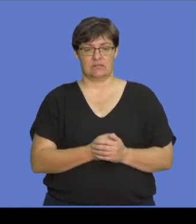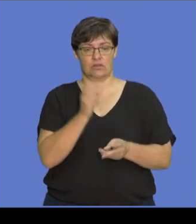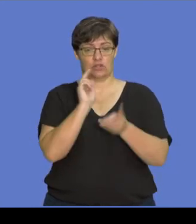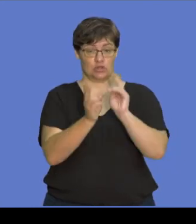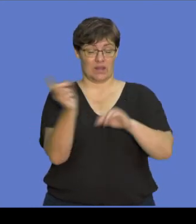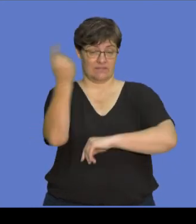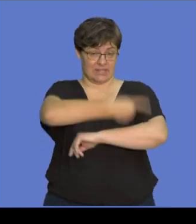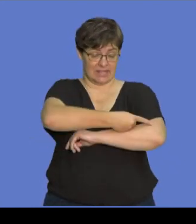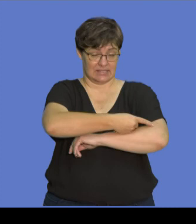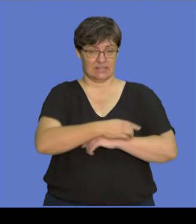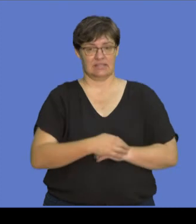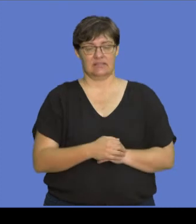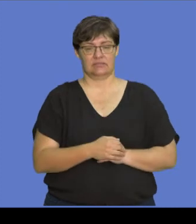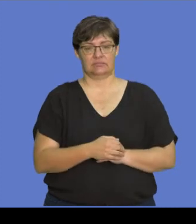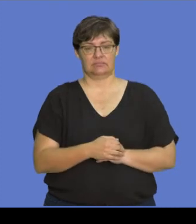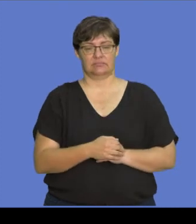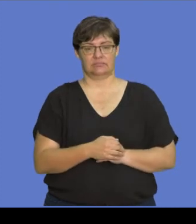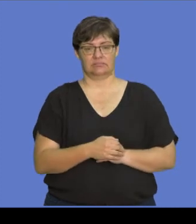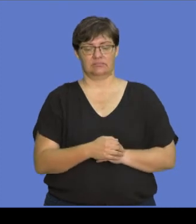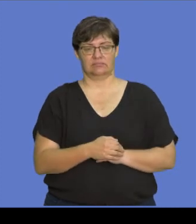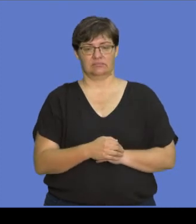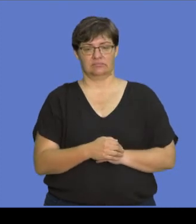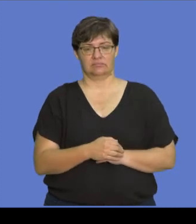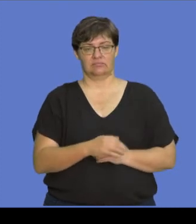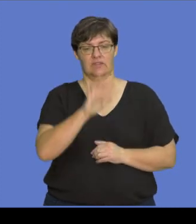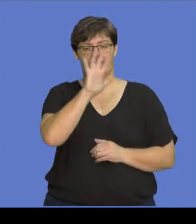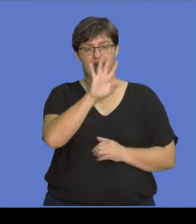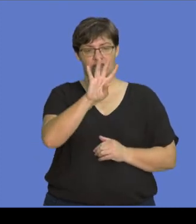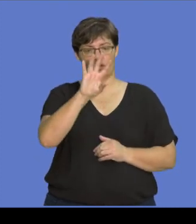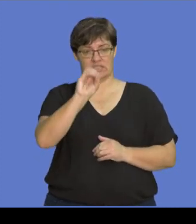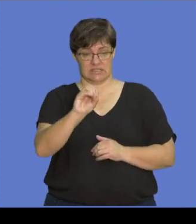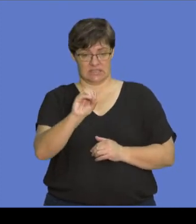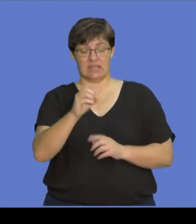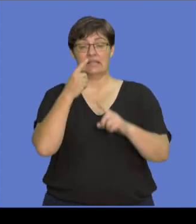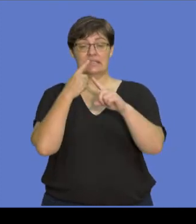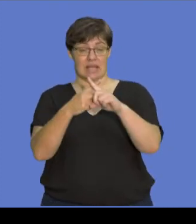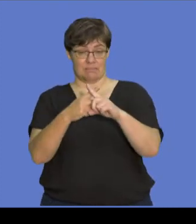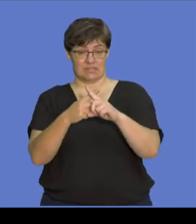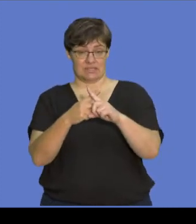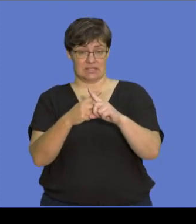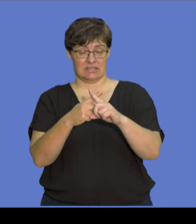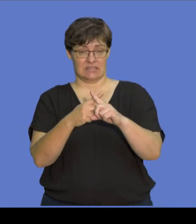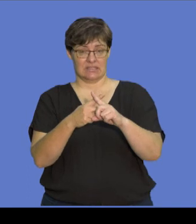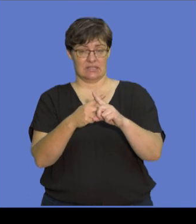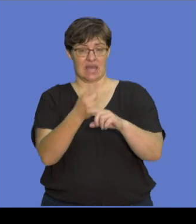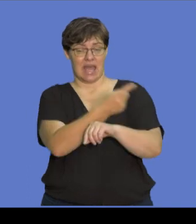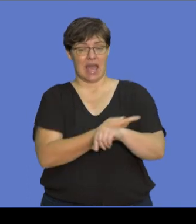the 12 days, okay, and that will give you the 540 times the